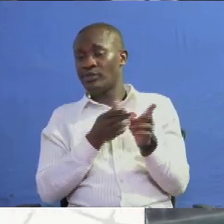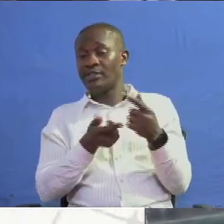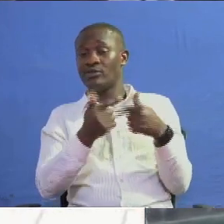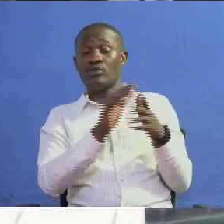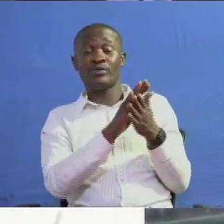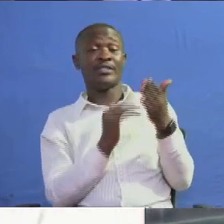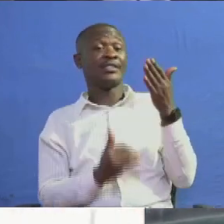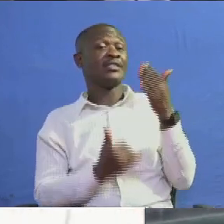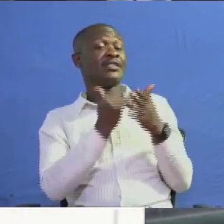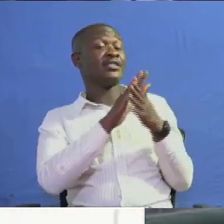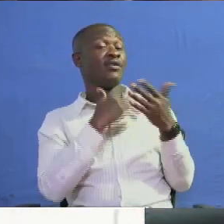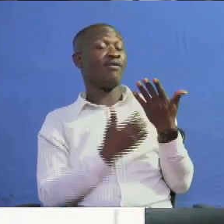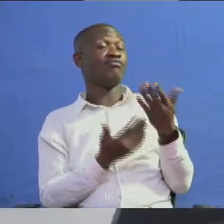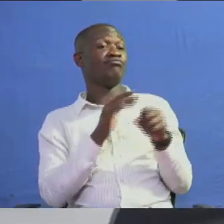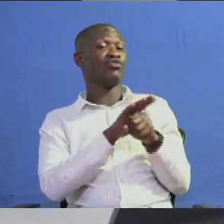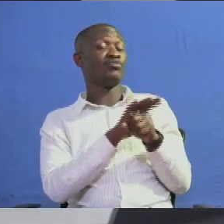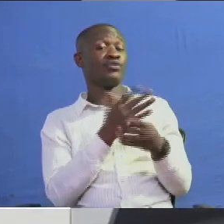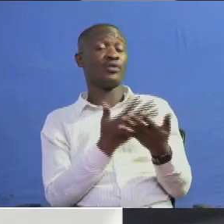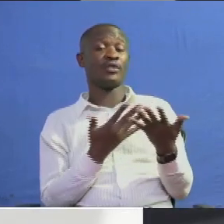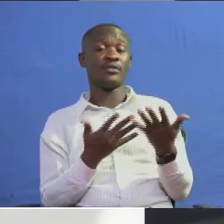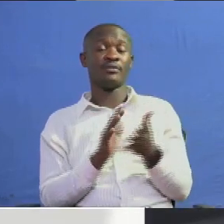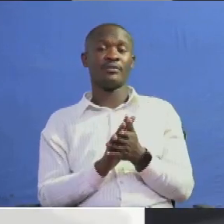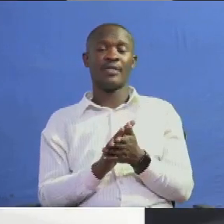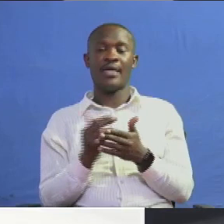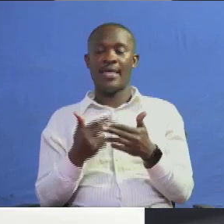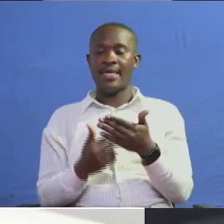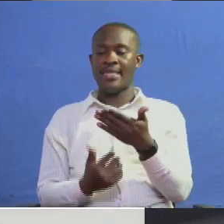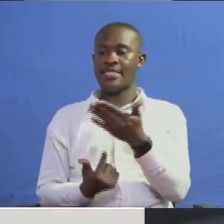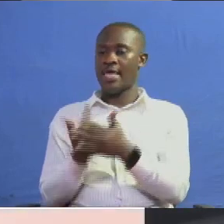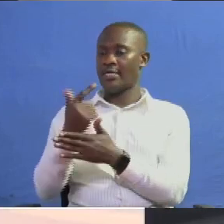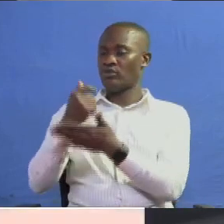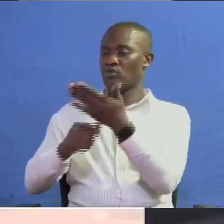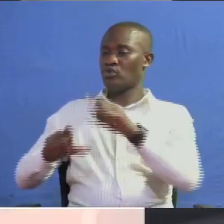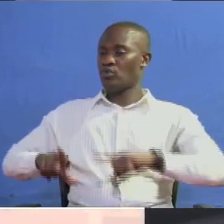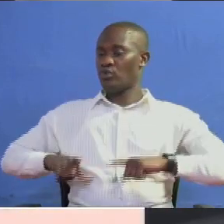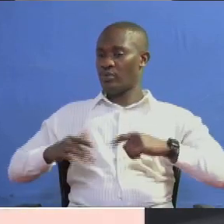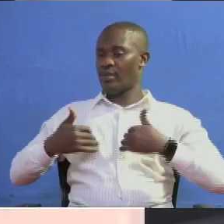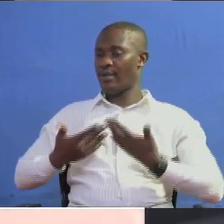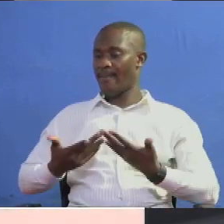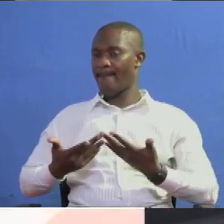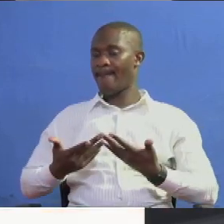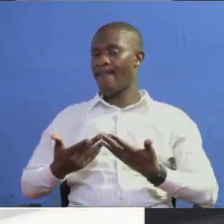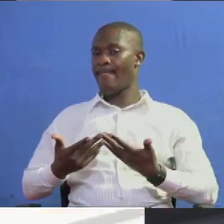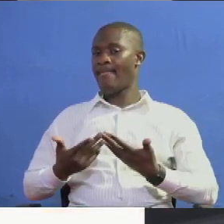increased importation of commodities. The rising cost of living in the country is also as a result of